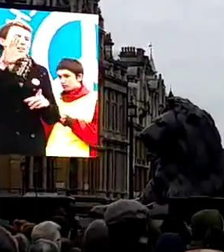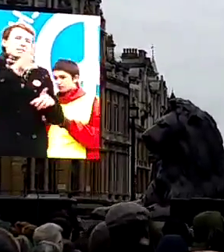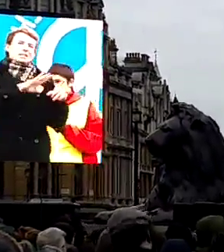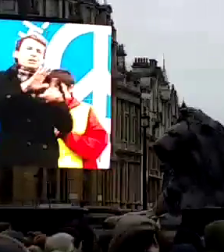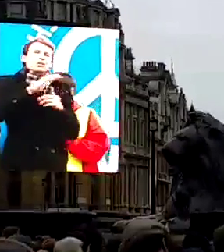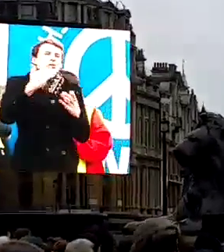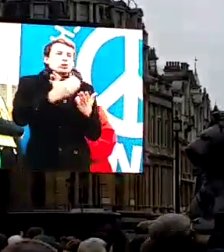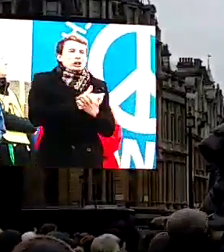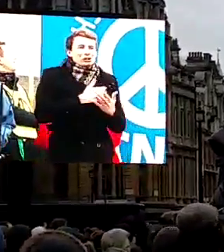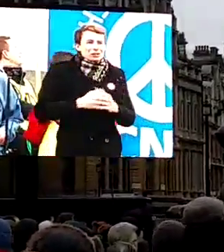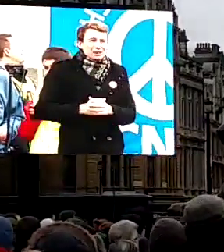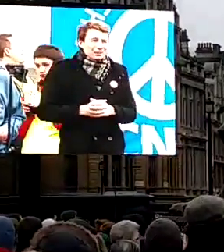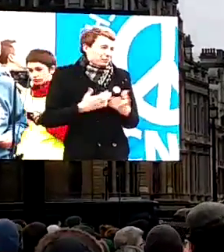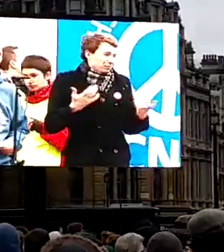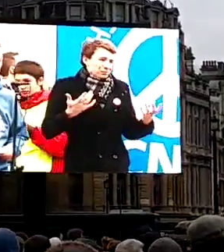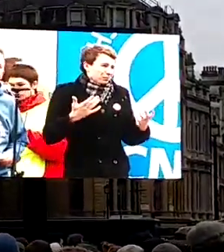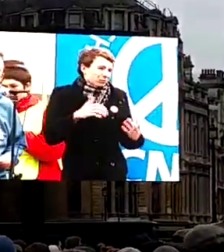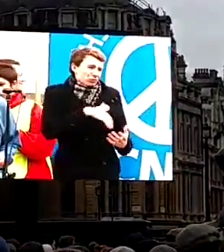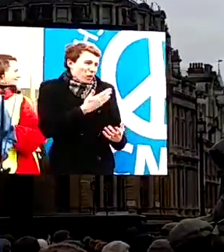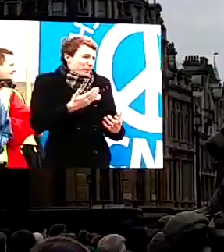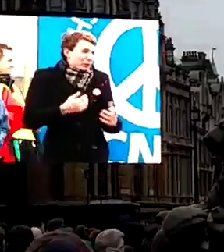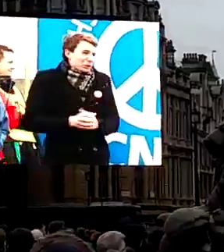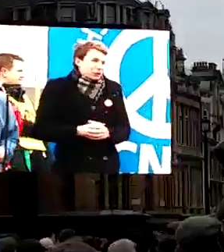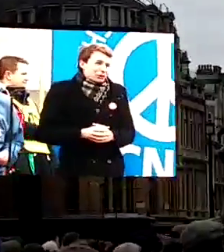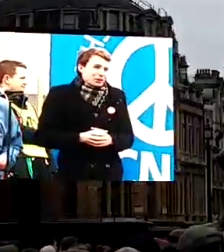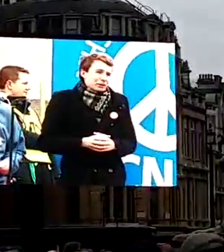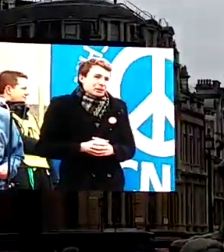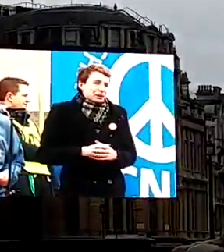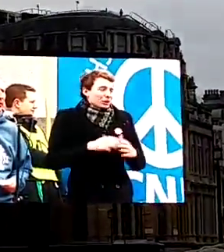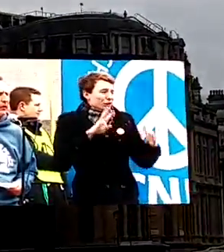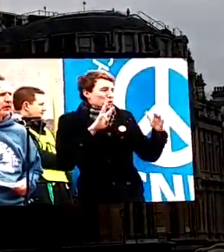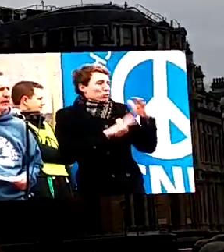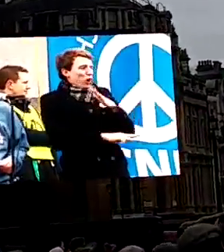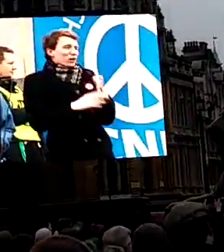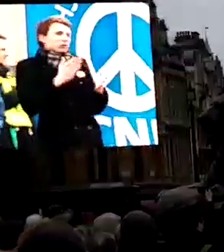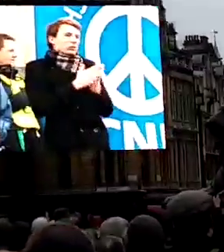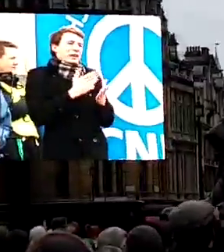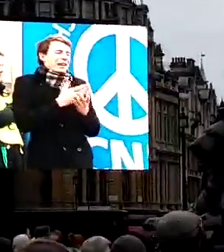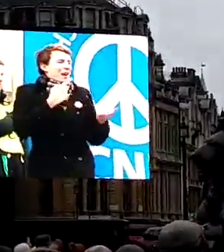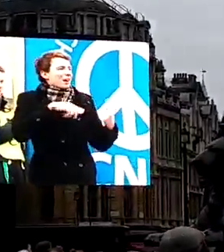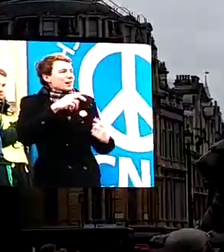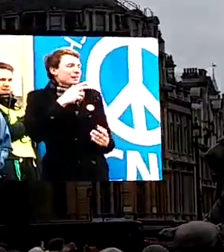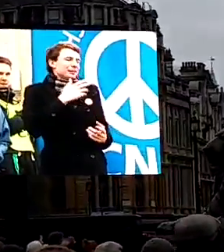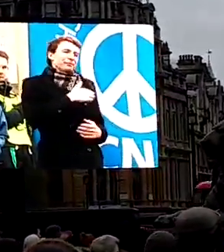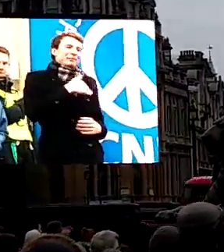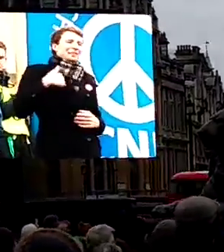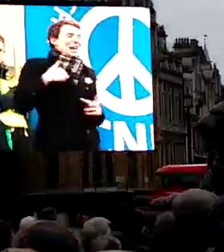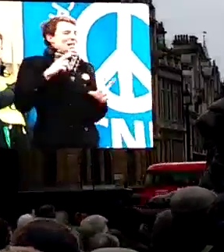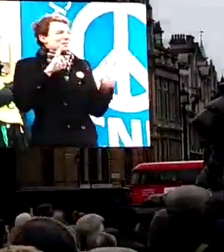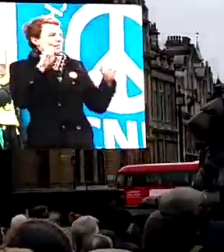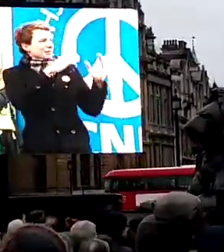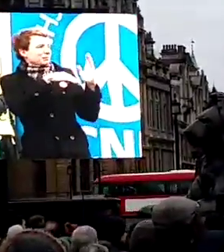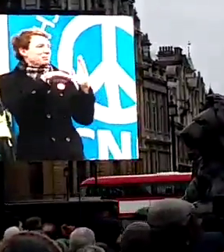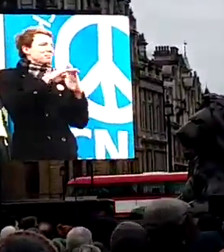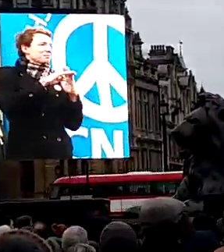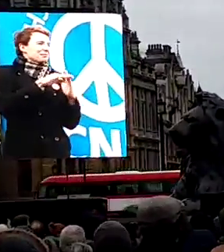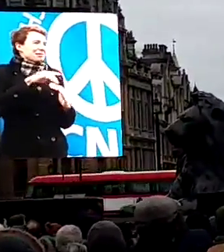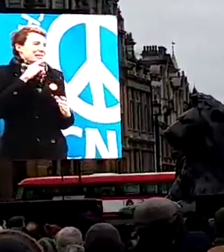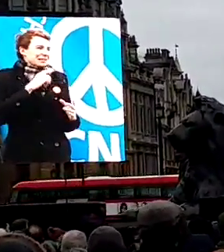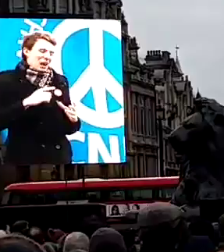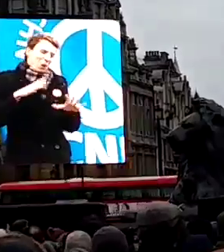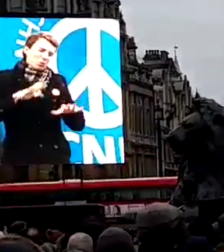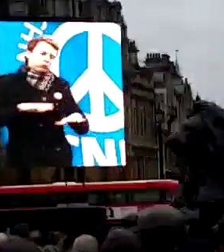This is nonsense. Trident is nothing more than a status symbol, nation obsessed with punching above its